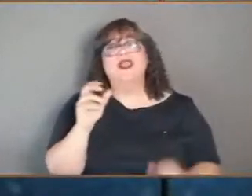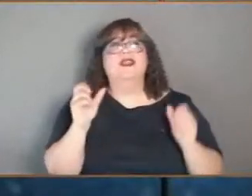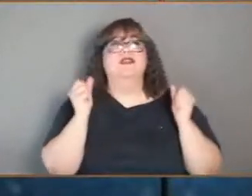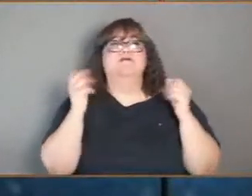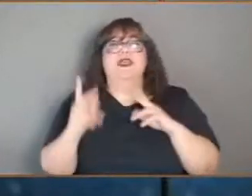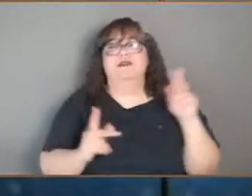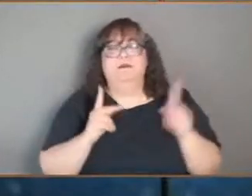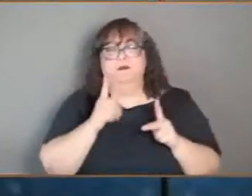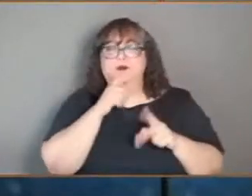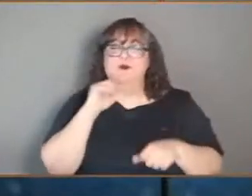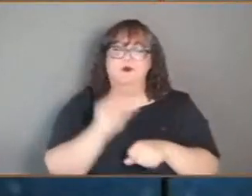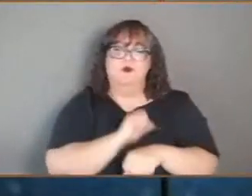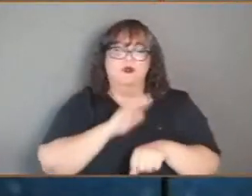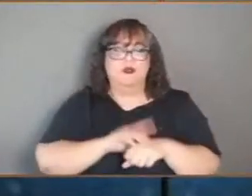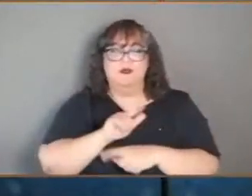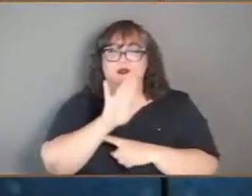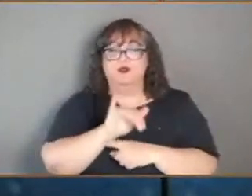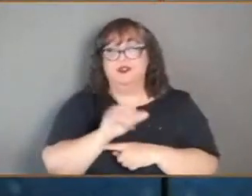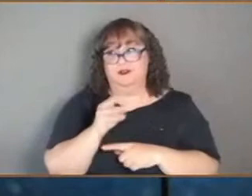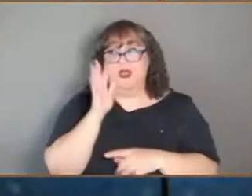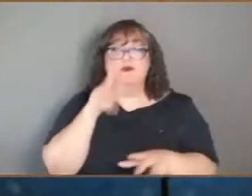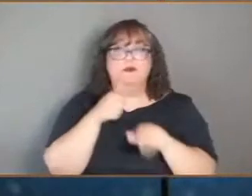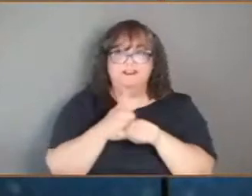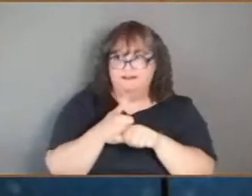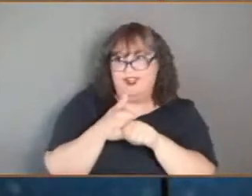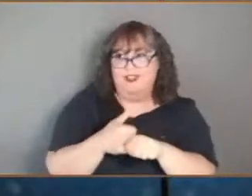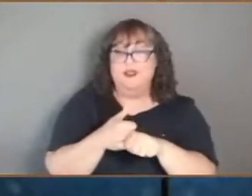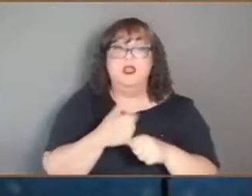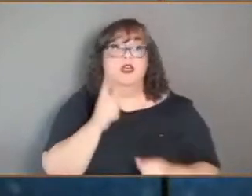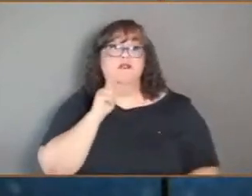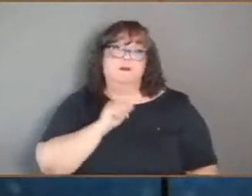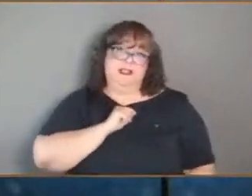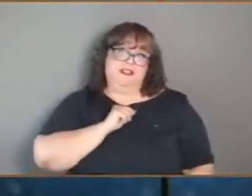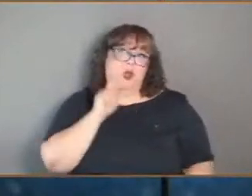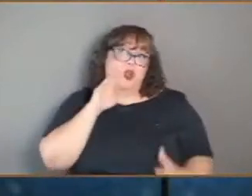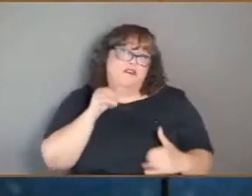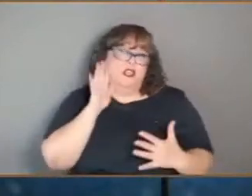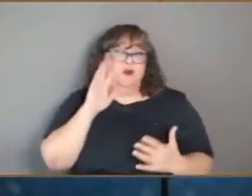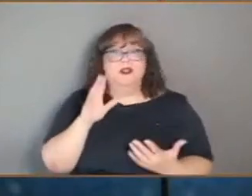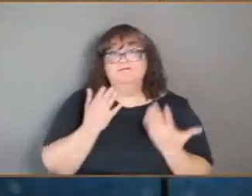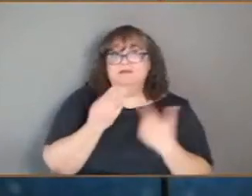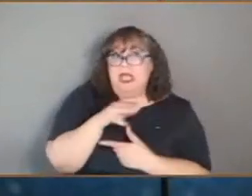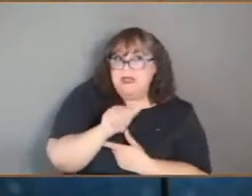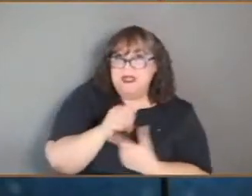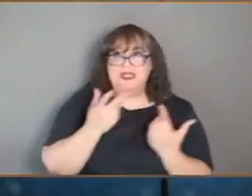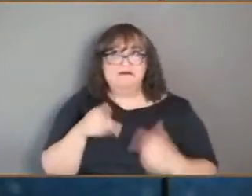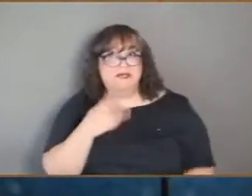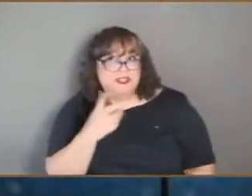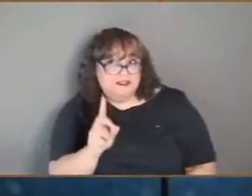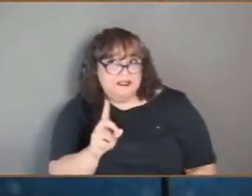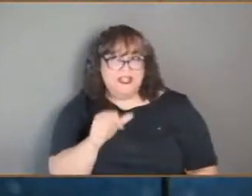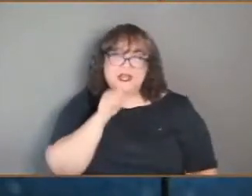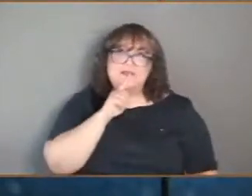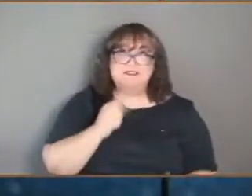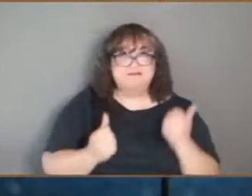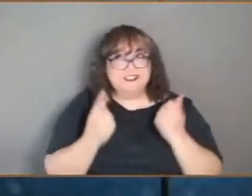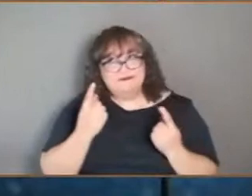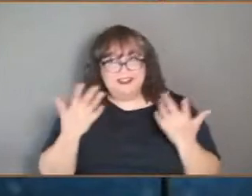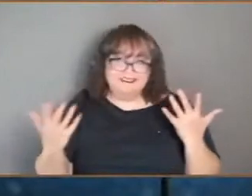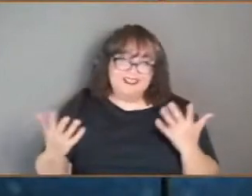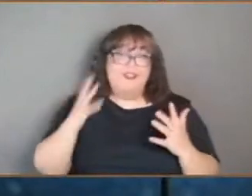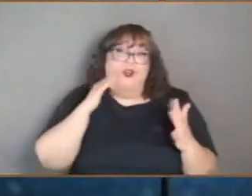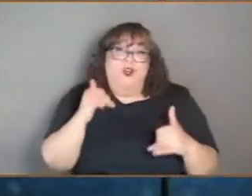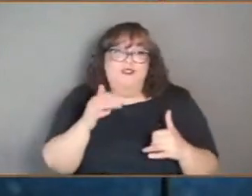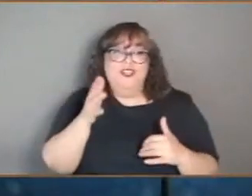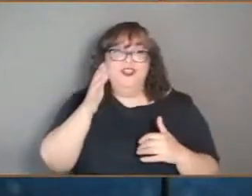I'm definitely going to be following up. As for myself, hopefully I'll have a PhD or a master's, not really sure which one yet. And hopefully I'll be making